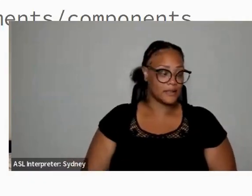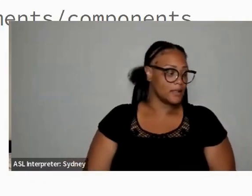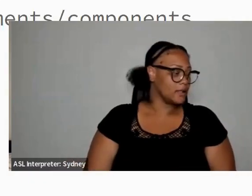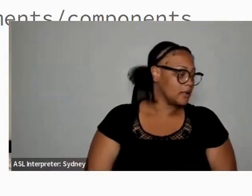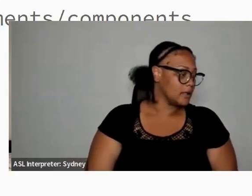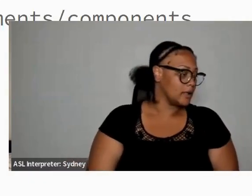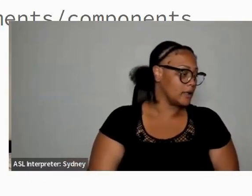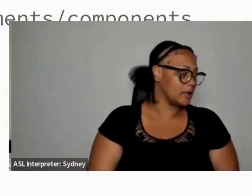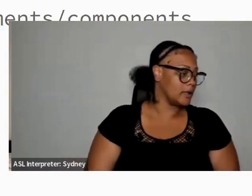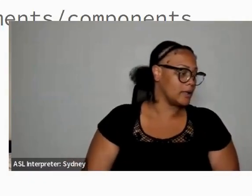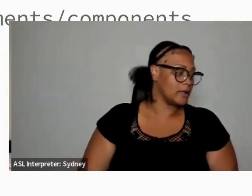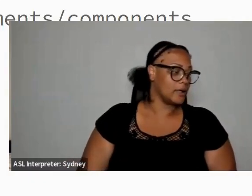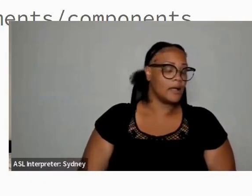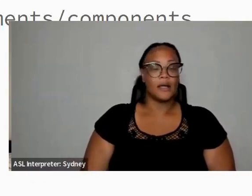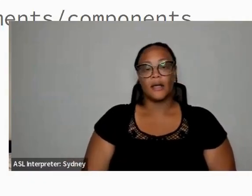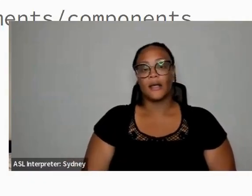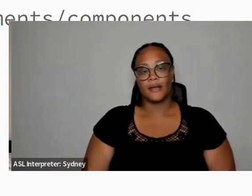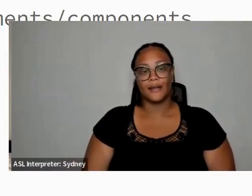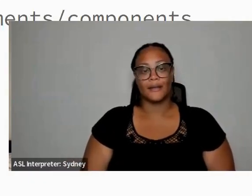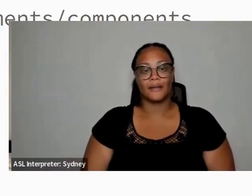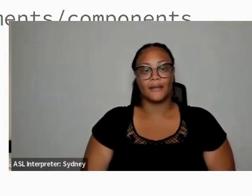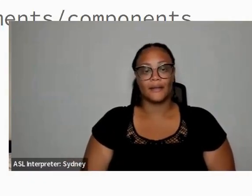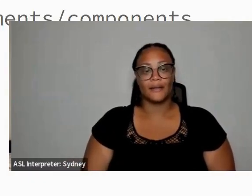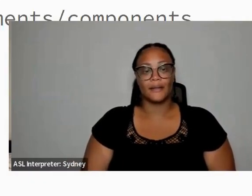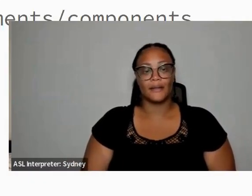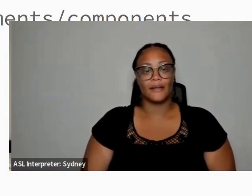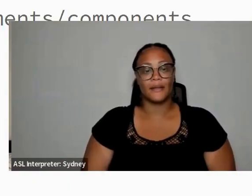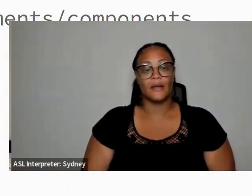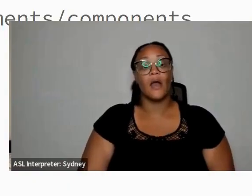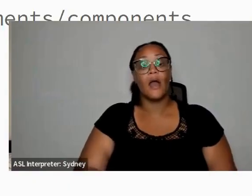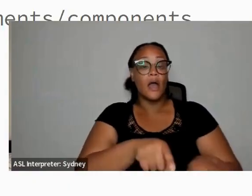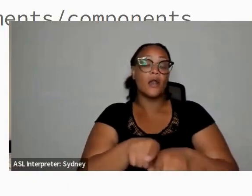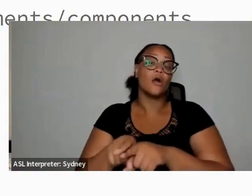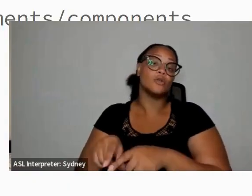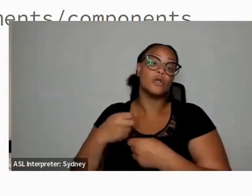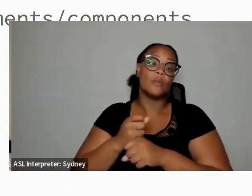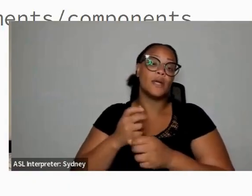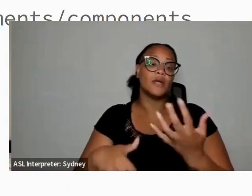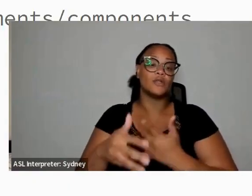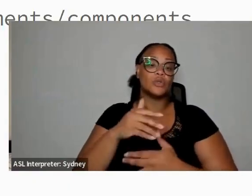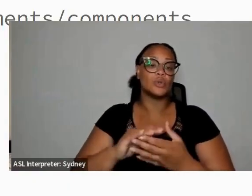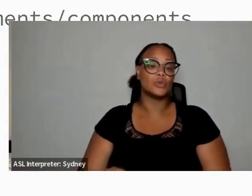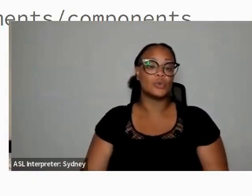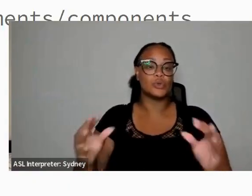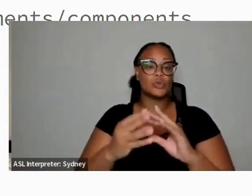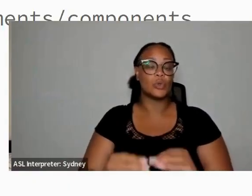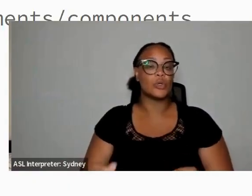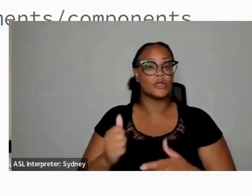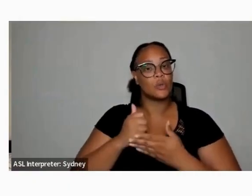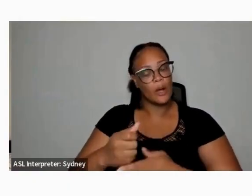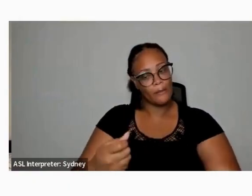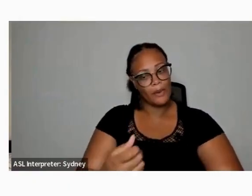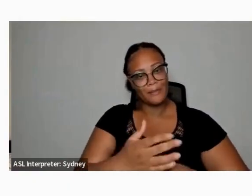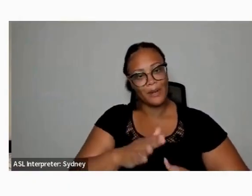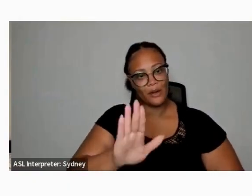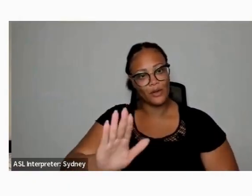then creating those social stories to help kind of prep your child for what to expect.